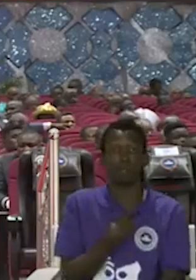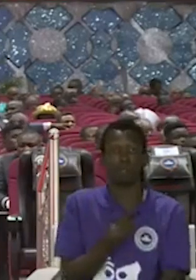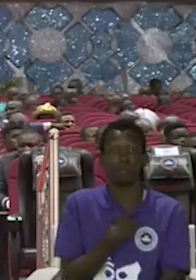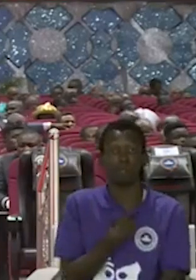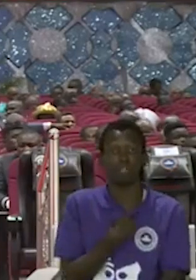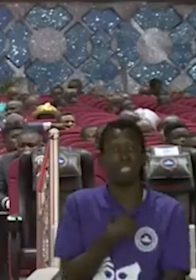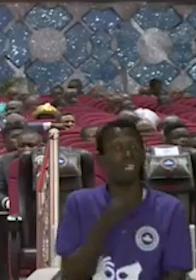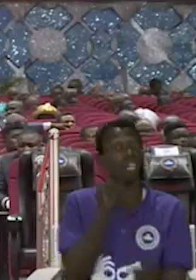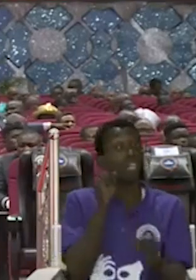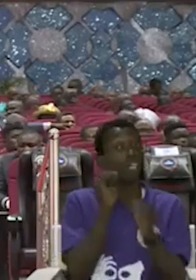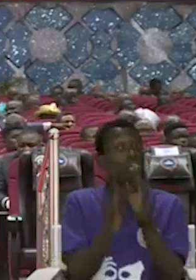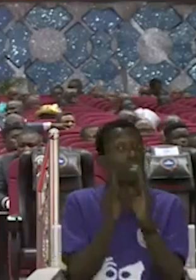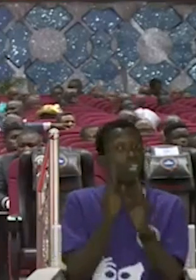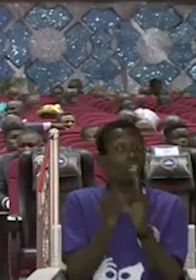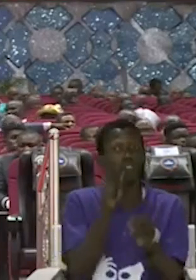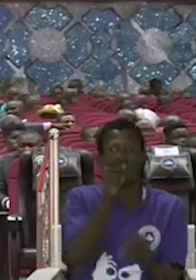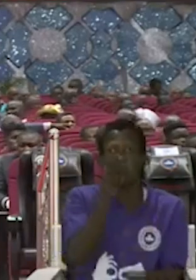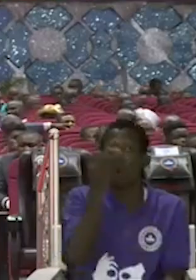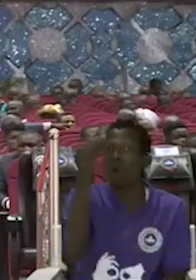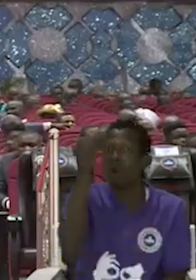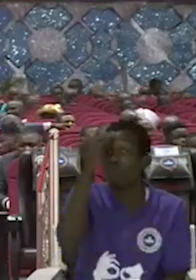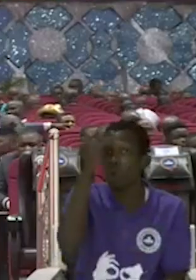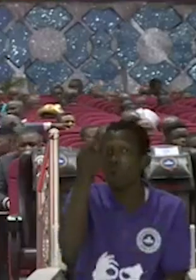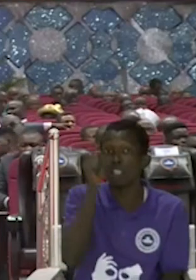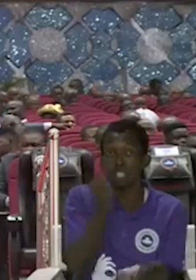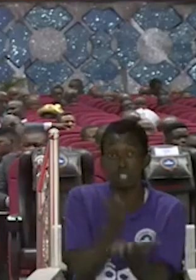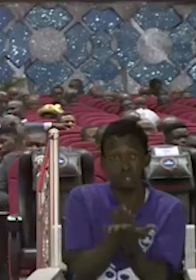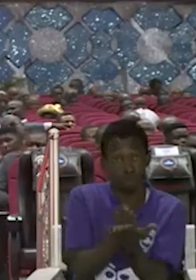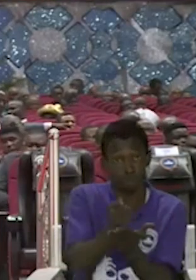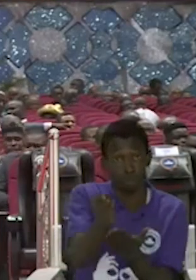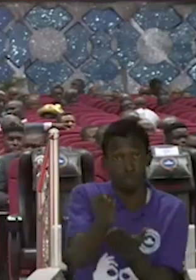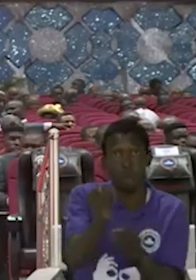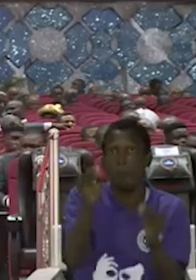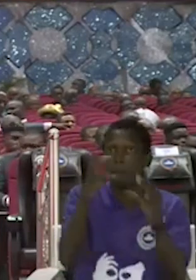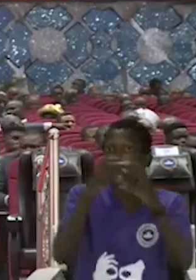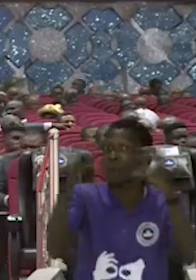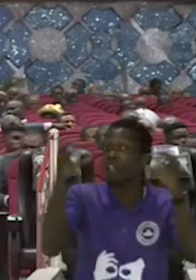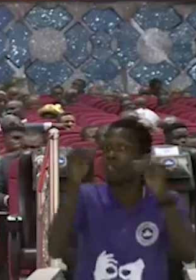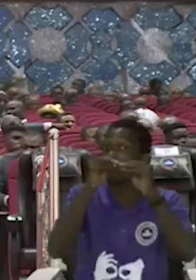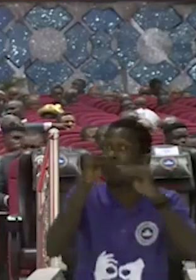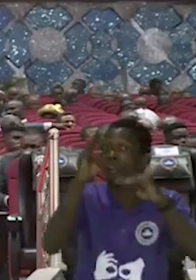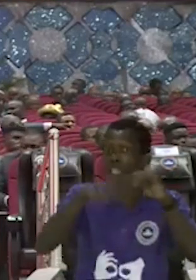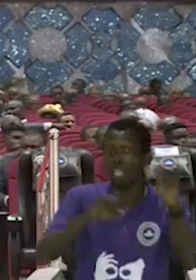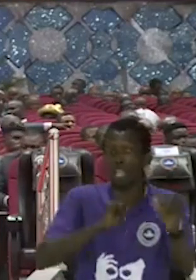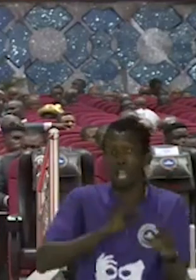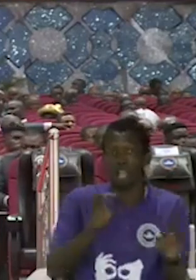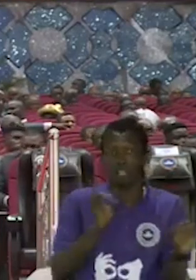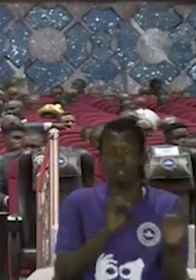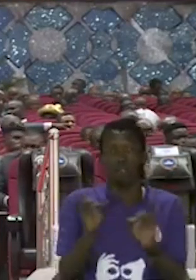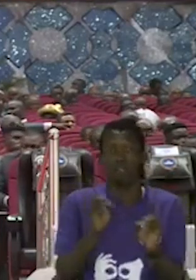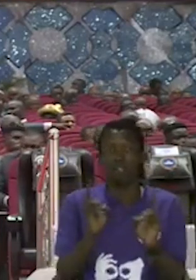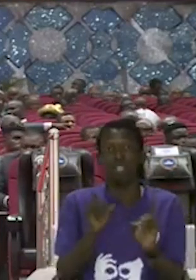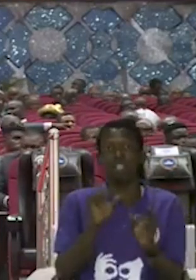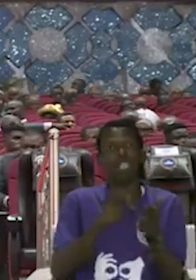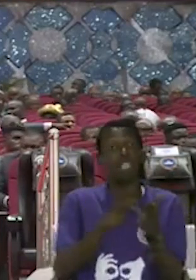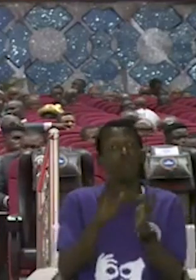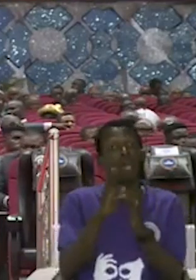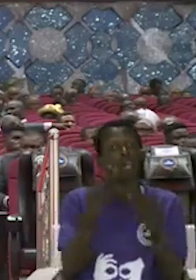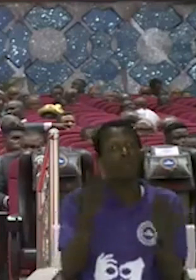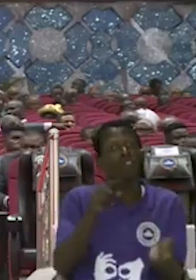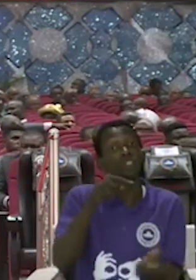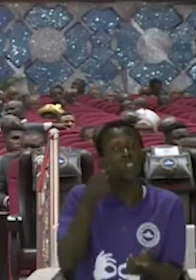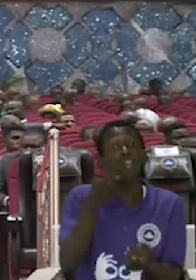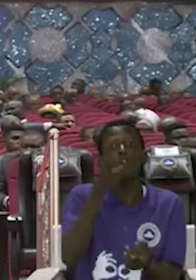If you know the truth much more than I do, the Bible says you are to speak the truth